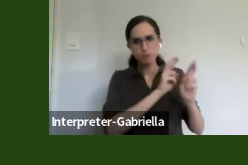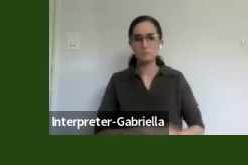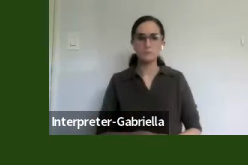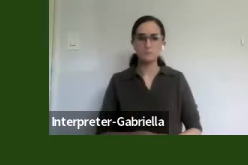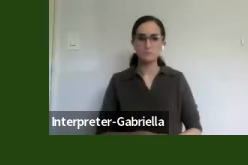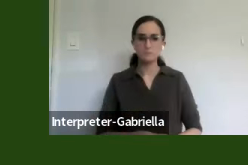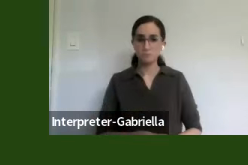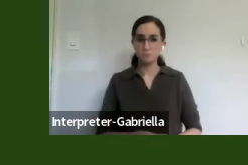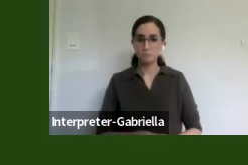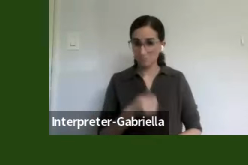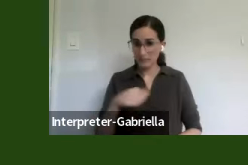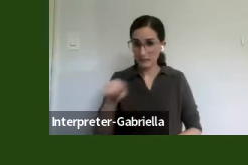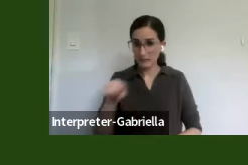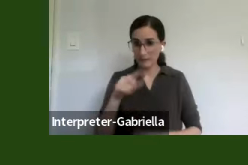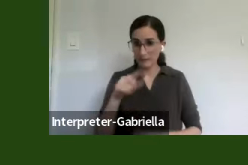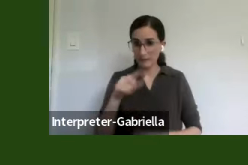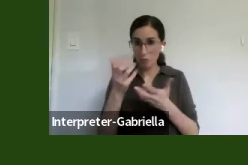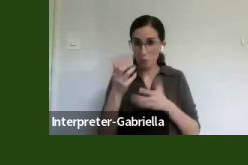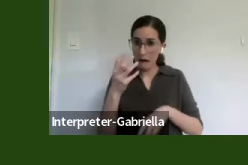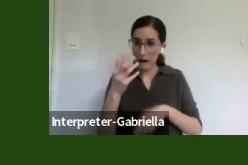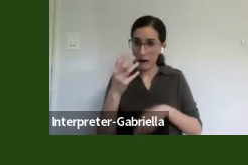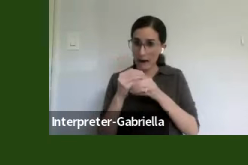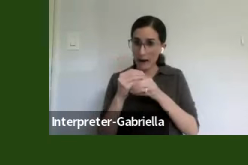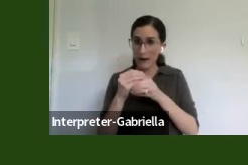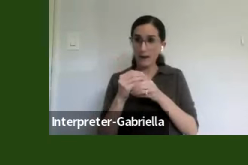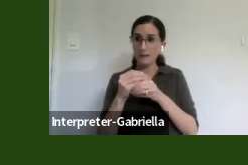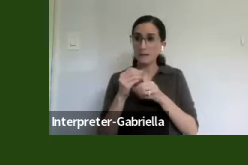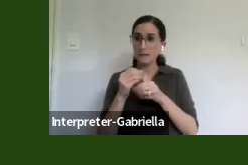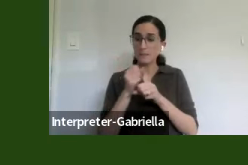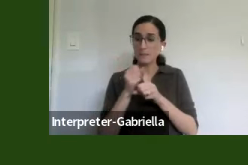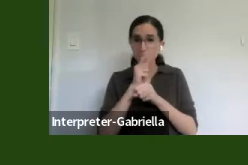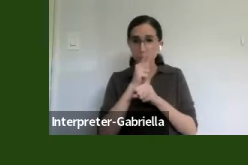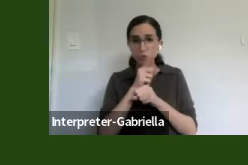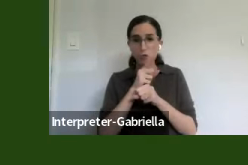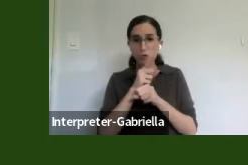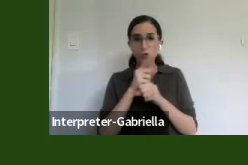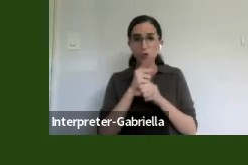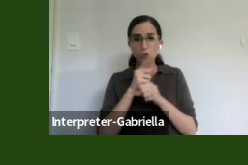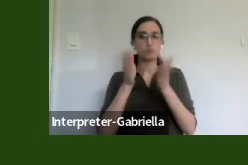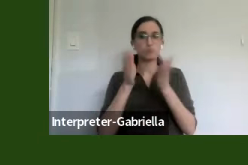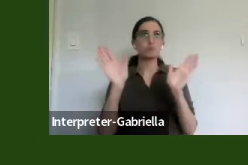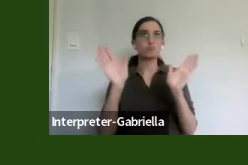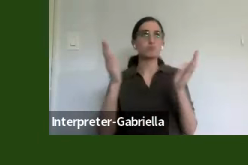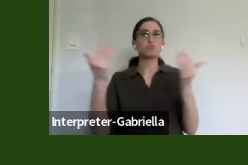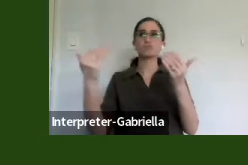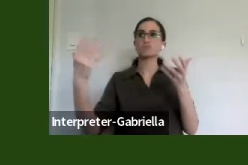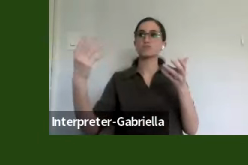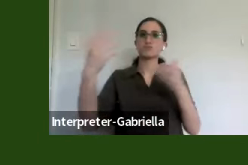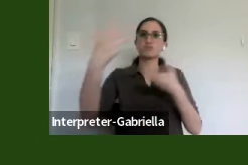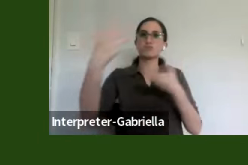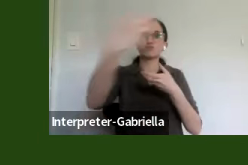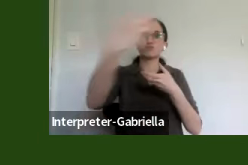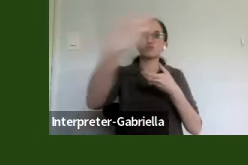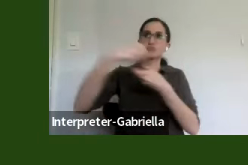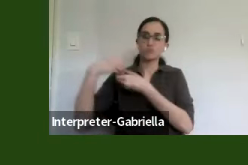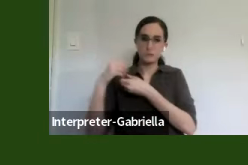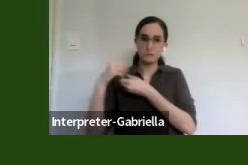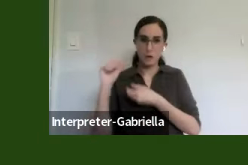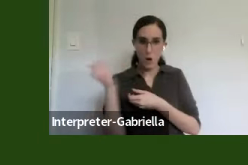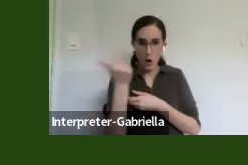add to make sure that we are as inclusive and as transparent as possible in this process? ¿Alguien más quiere agregar cualquier cosa que pudiera